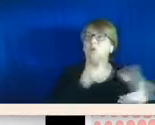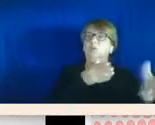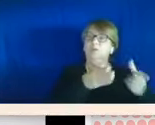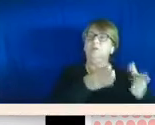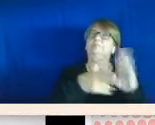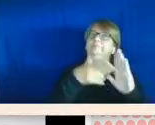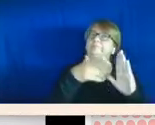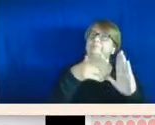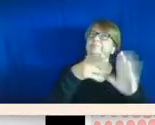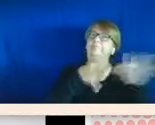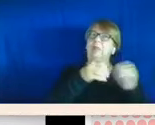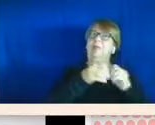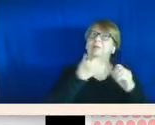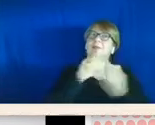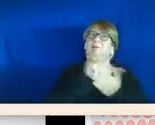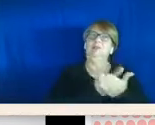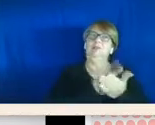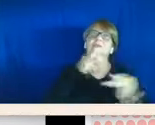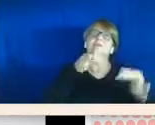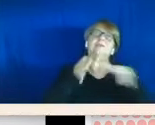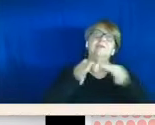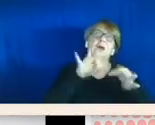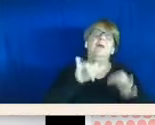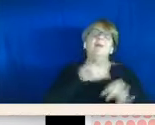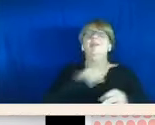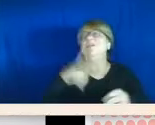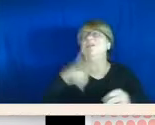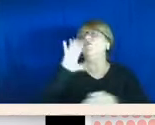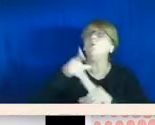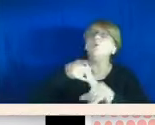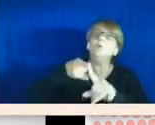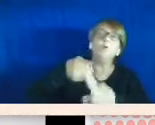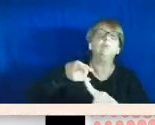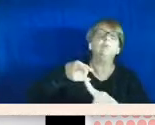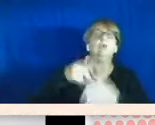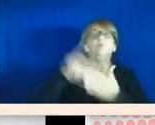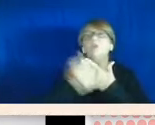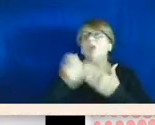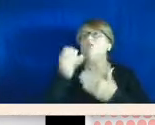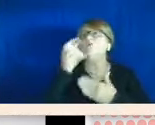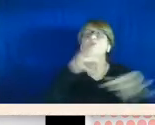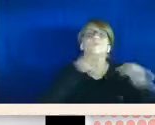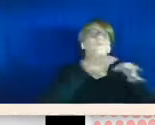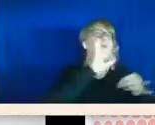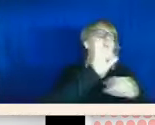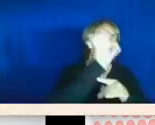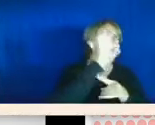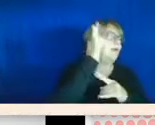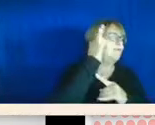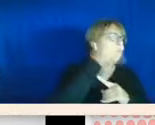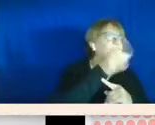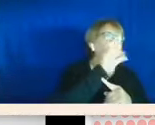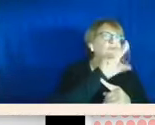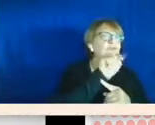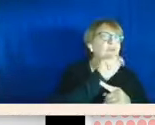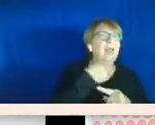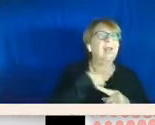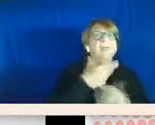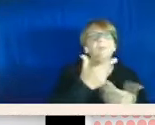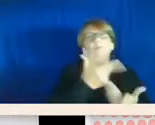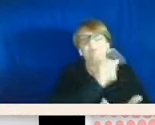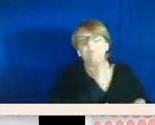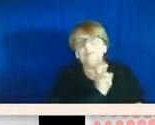defined by the legislature for a special project, or they're defined by a federal grant that we've been awarded that says this is who